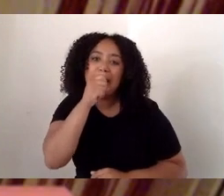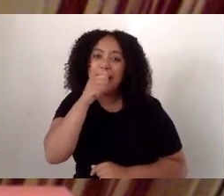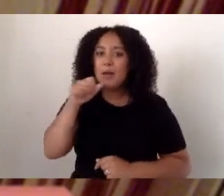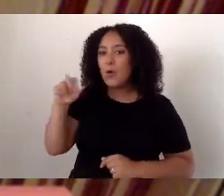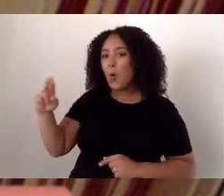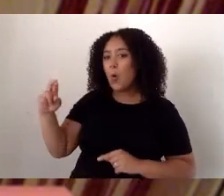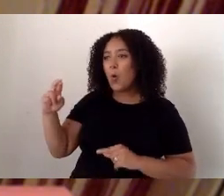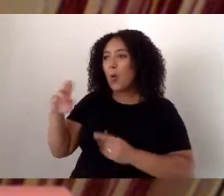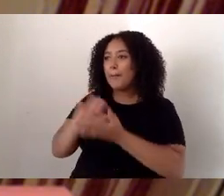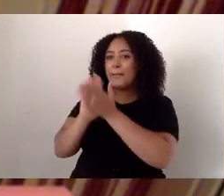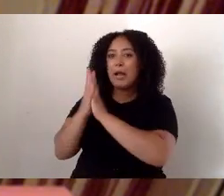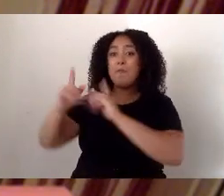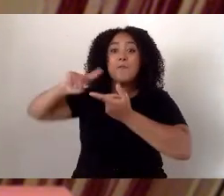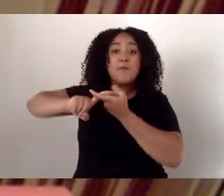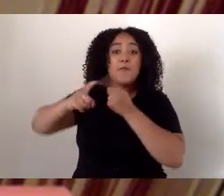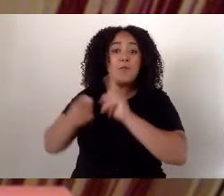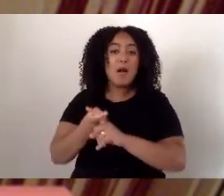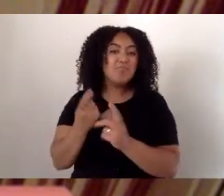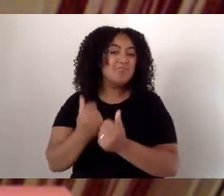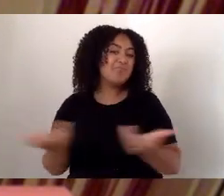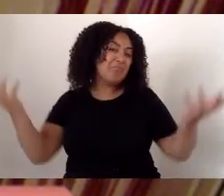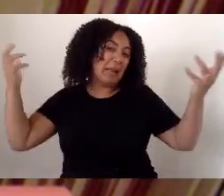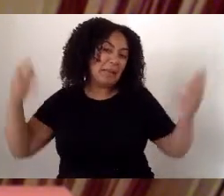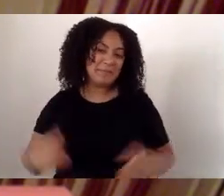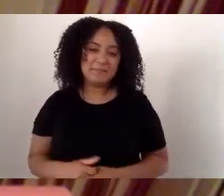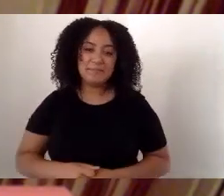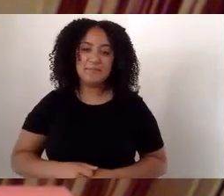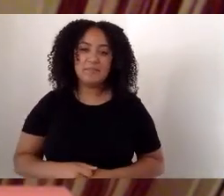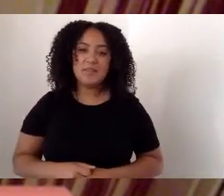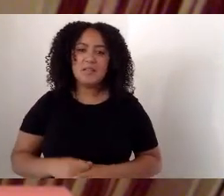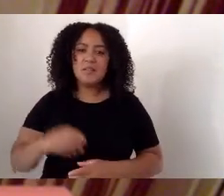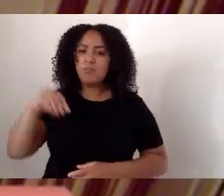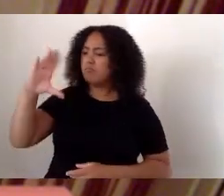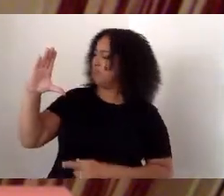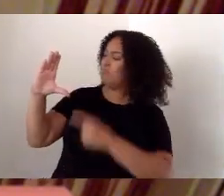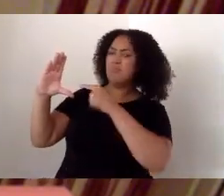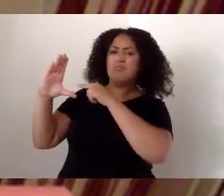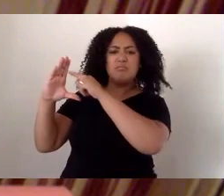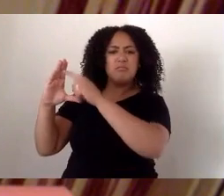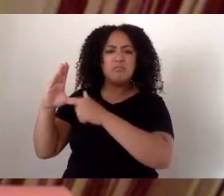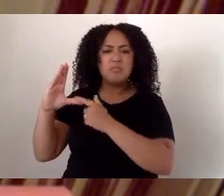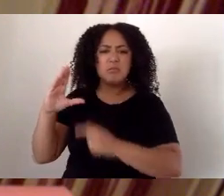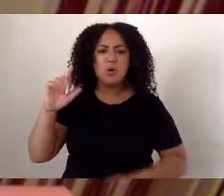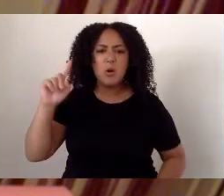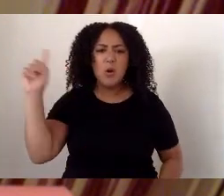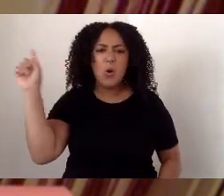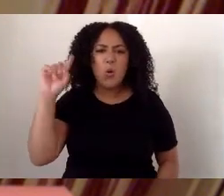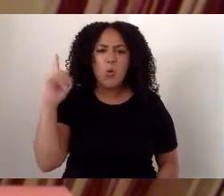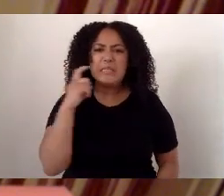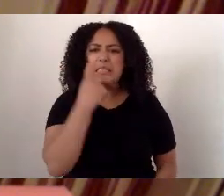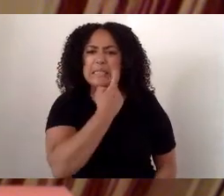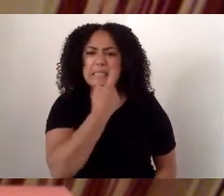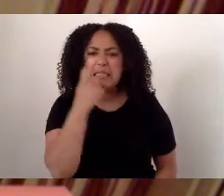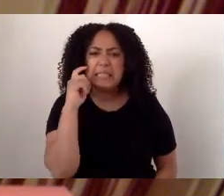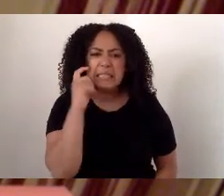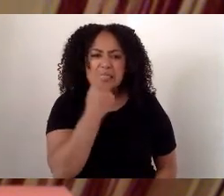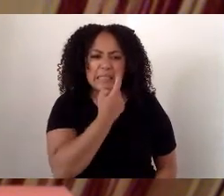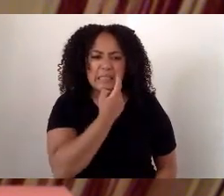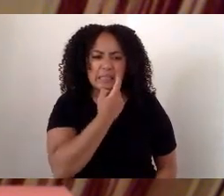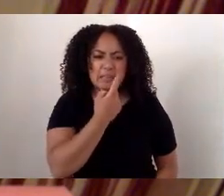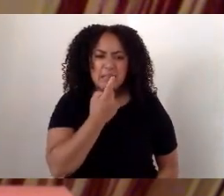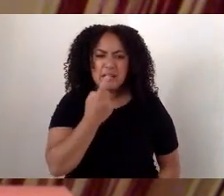If I look inside of his mouth, it looks like he needs a little bit of dental work. It's looking a little gingivitis-y. So I want to fill this in